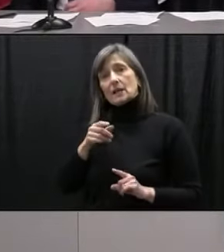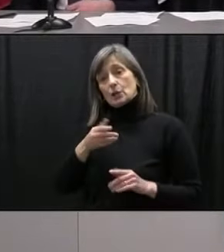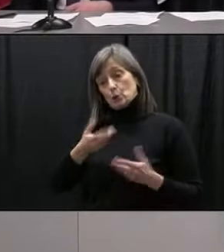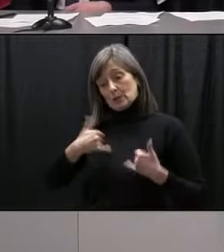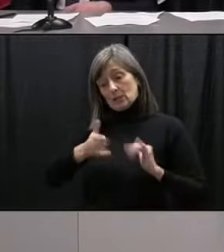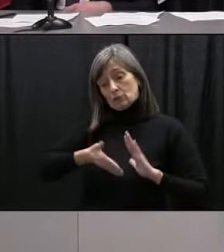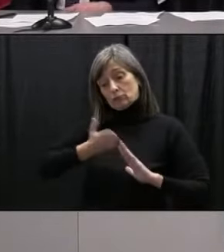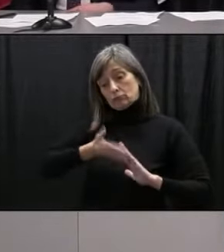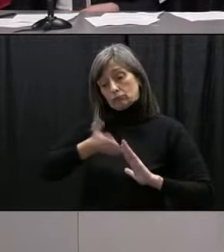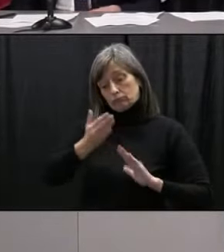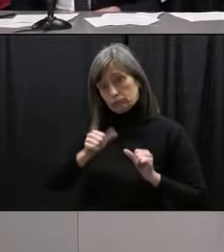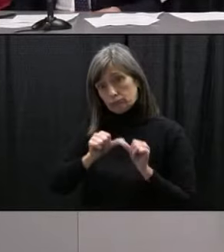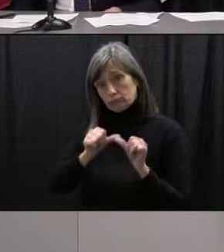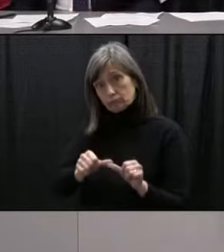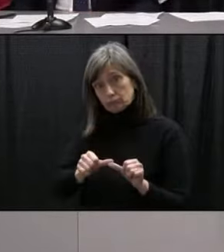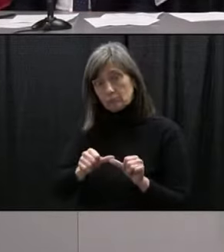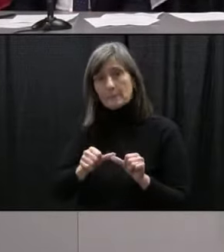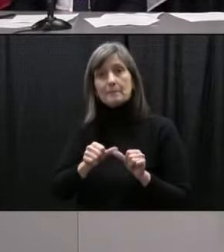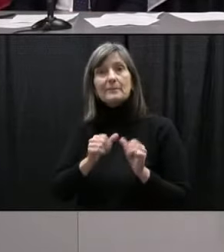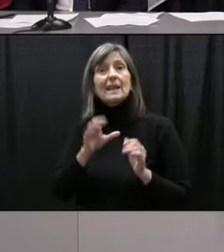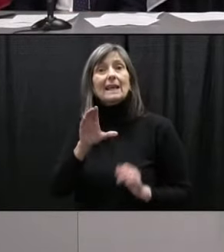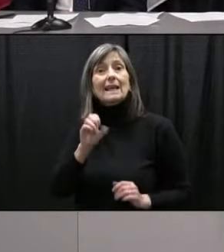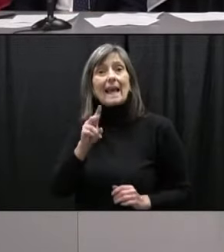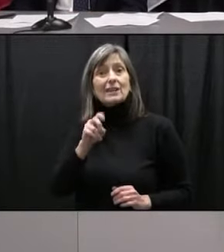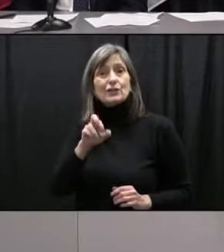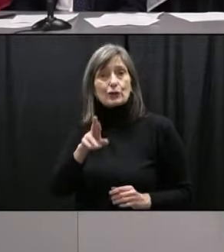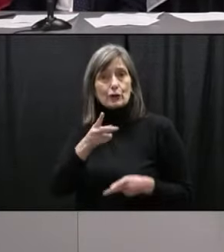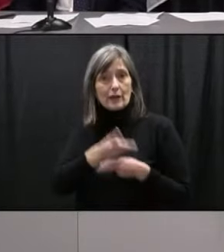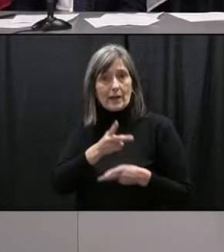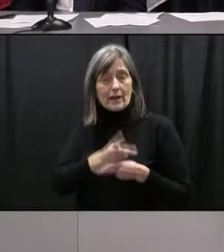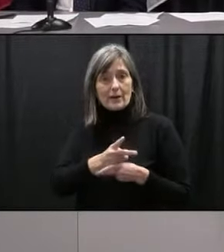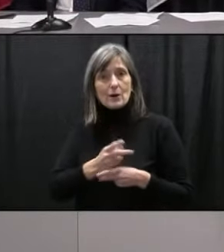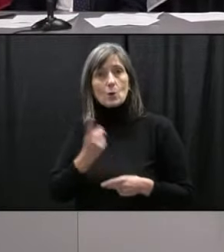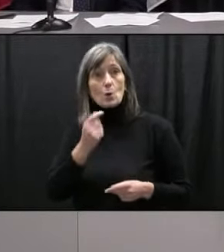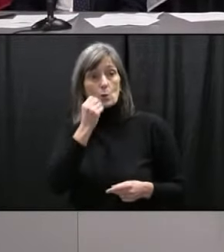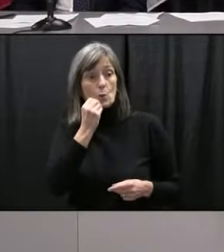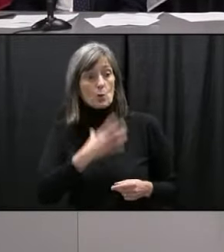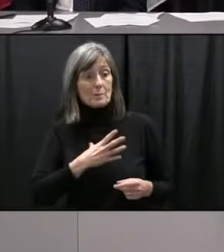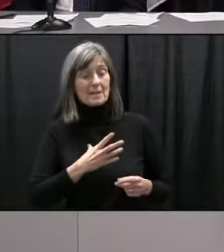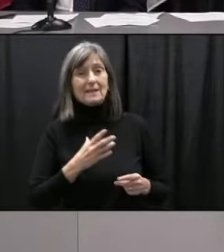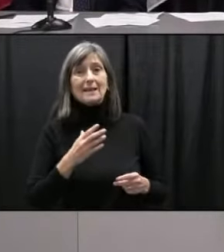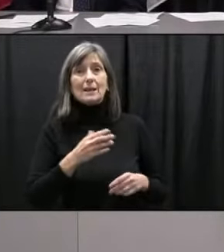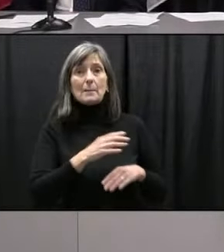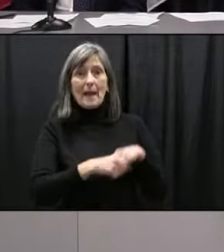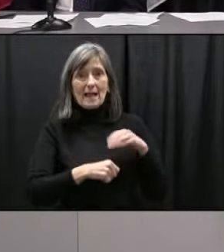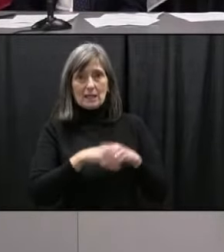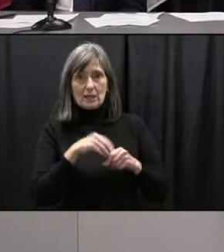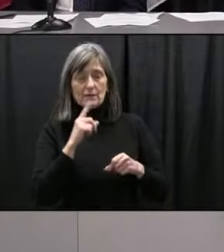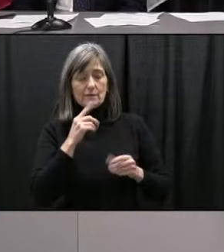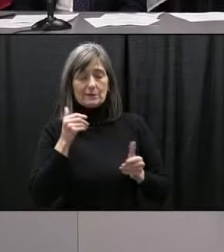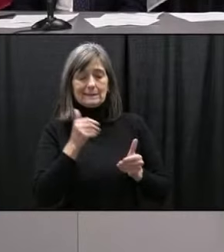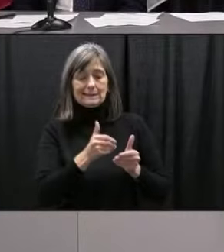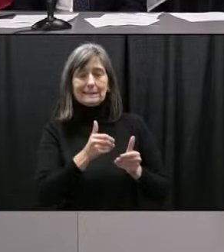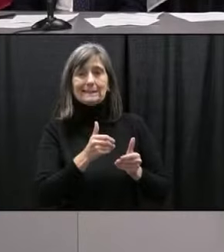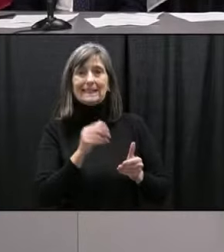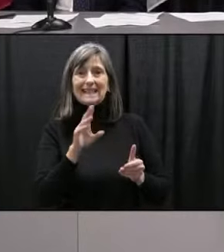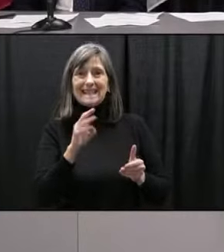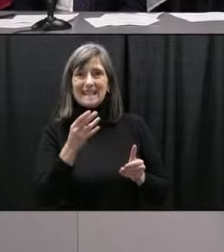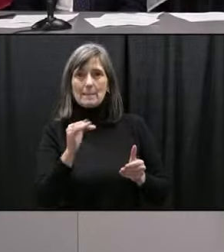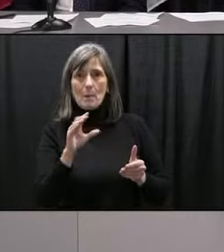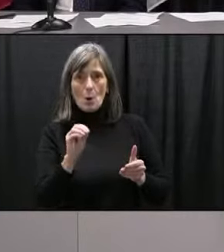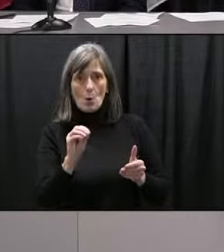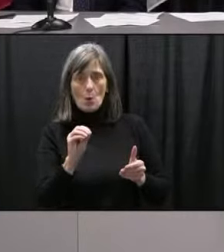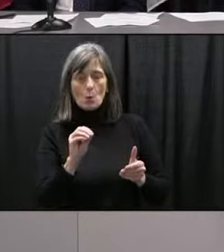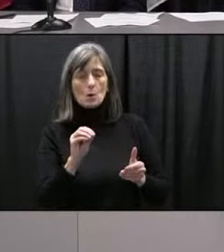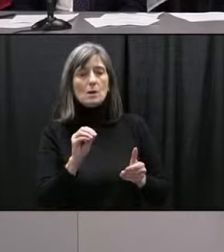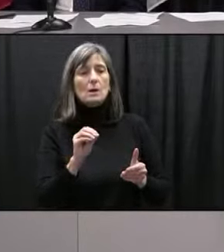I spoke with a woman who's receiving palliative chemotherapy. She missed her appointments last week, and now she's been told there's no time frame